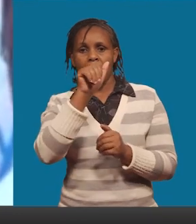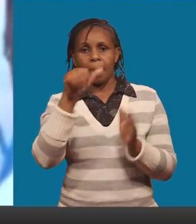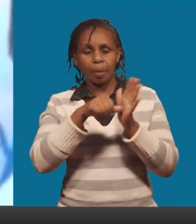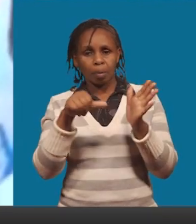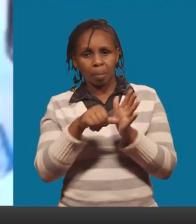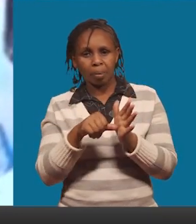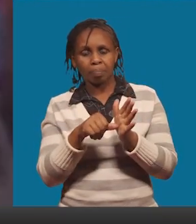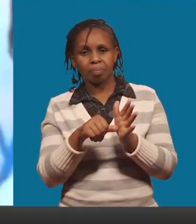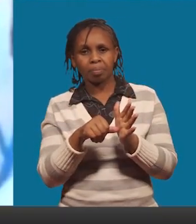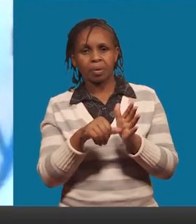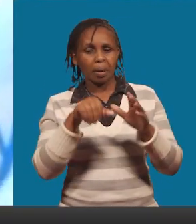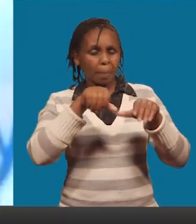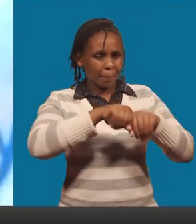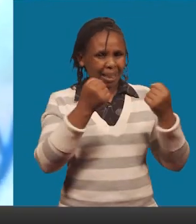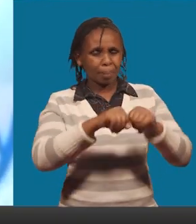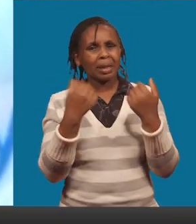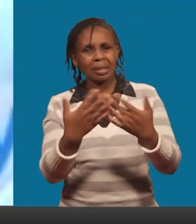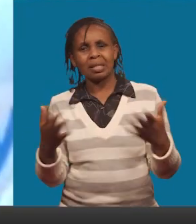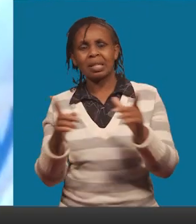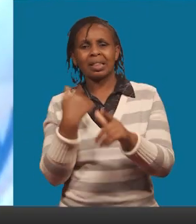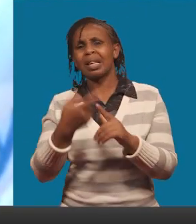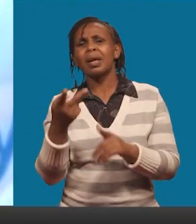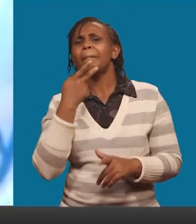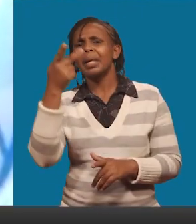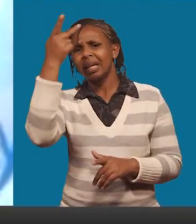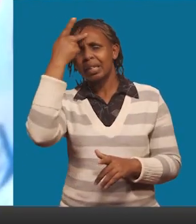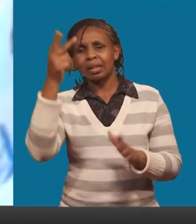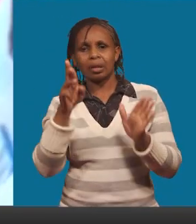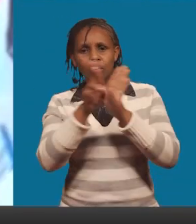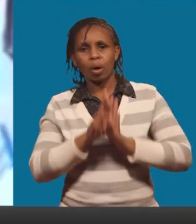So they may jump, break items, and then a parent is supposed to pay.